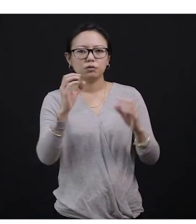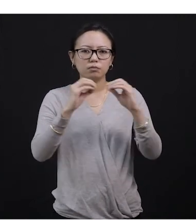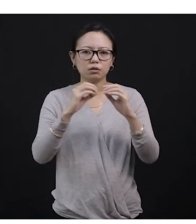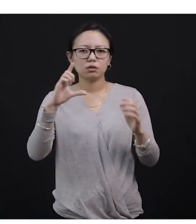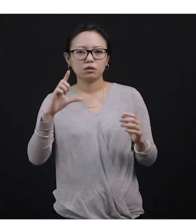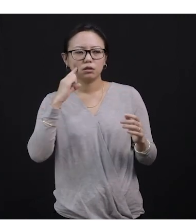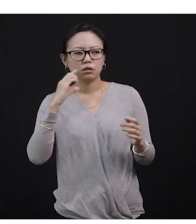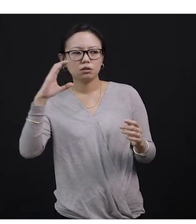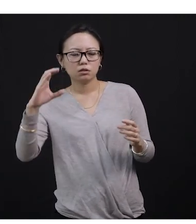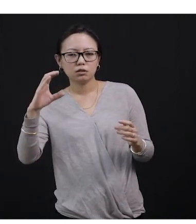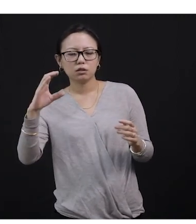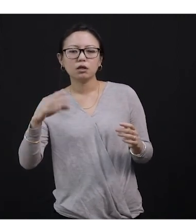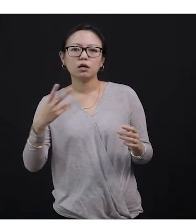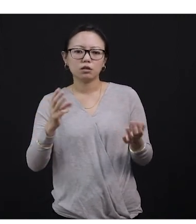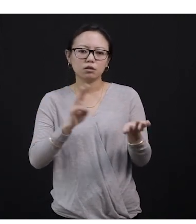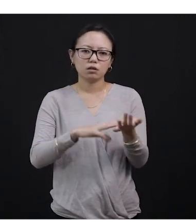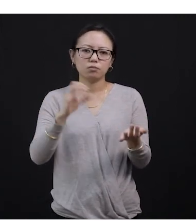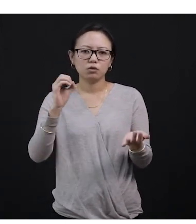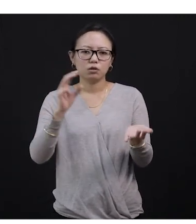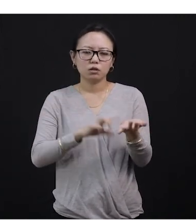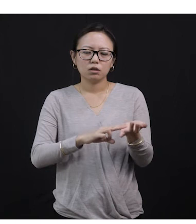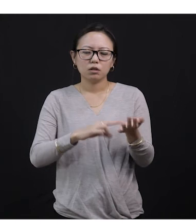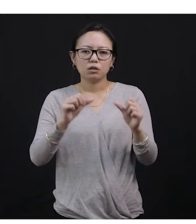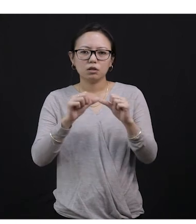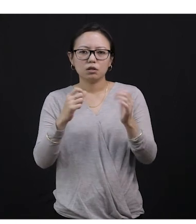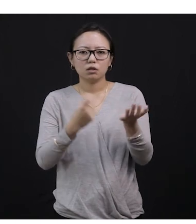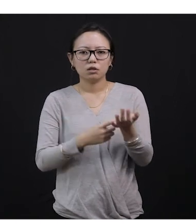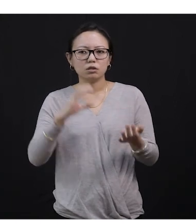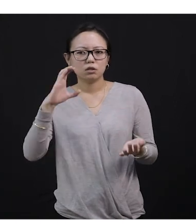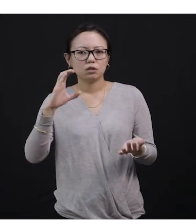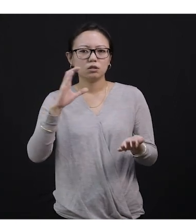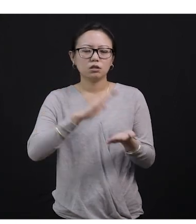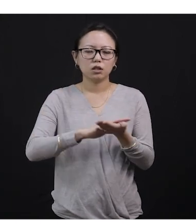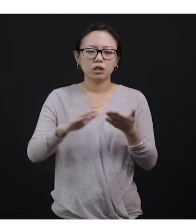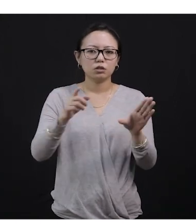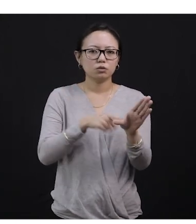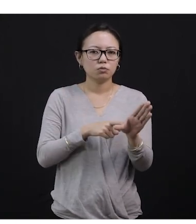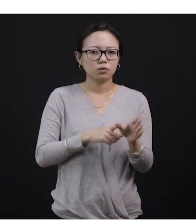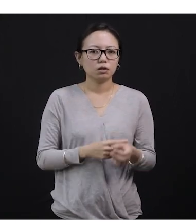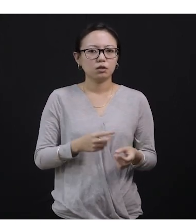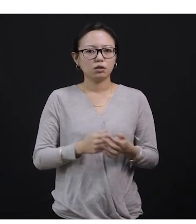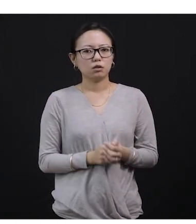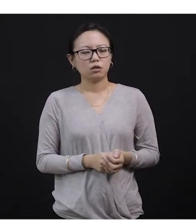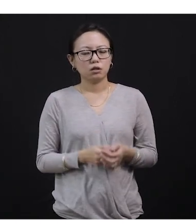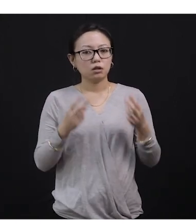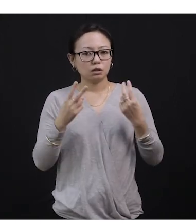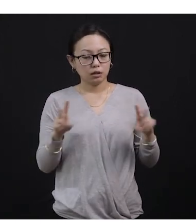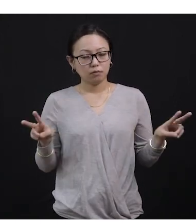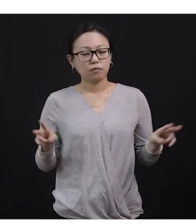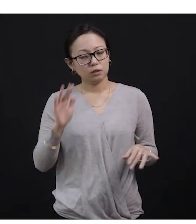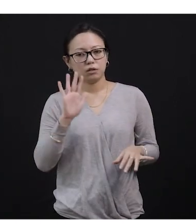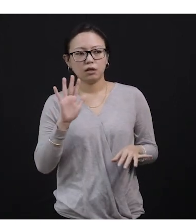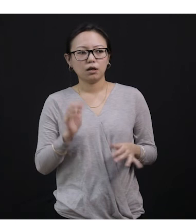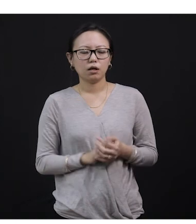government. So if you remember, I told you that there were Janapadas and Mahajanapadas. Now they were divided